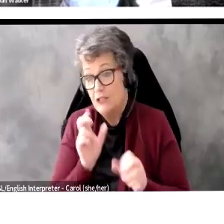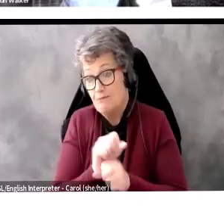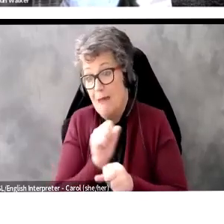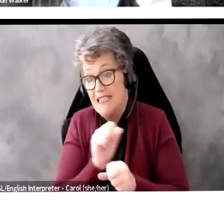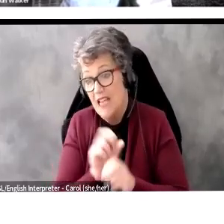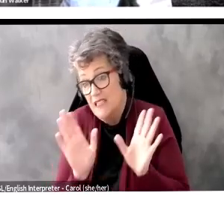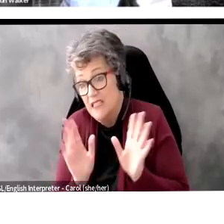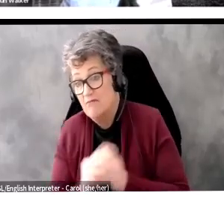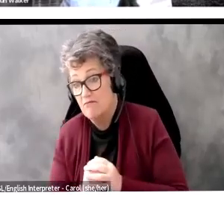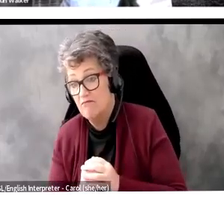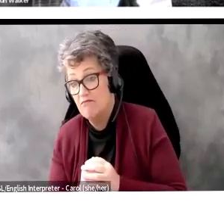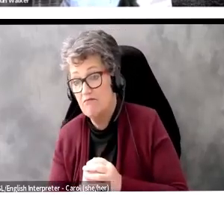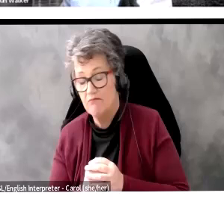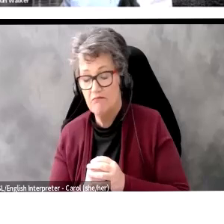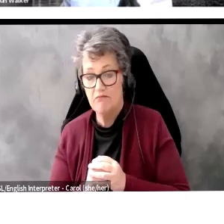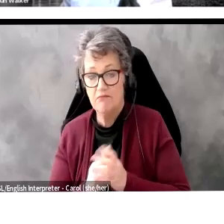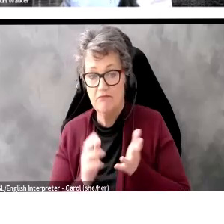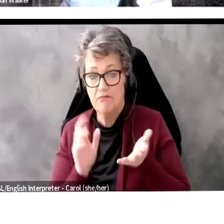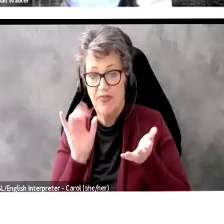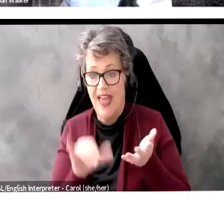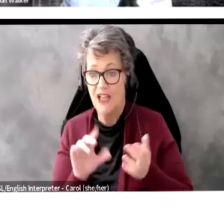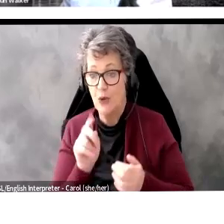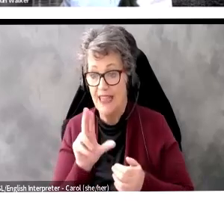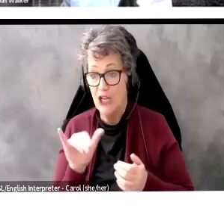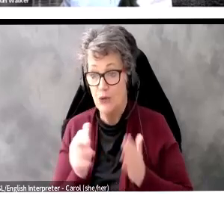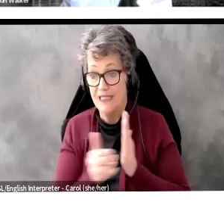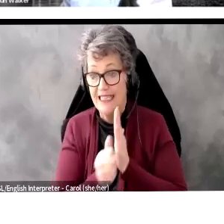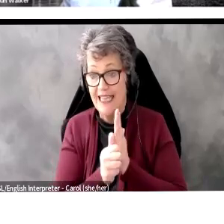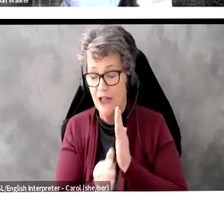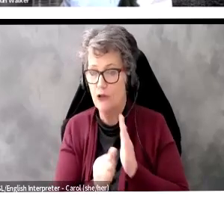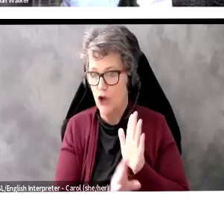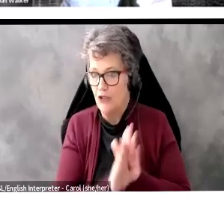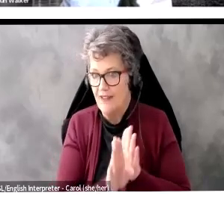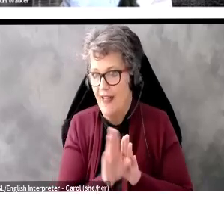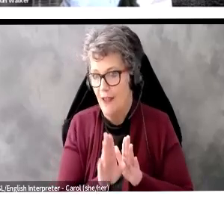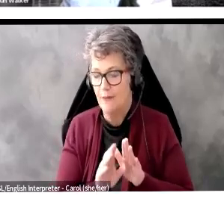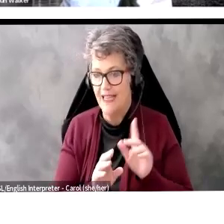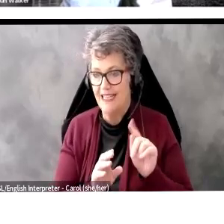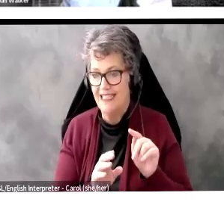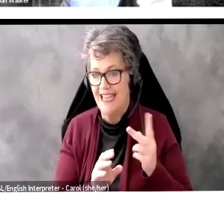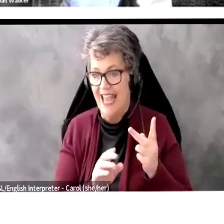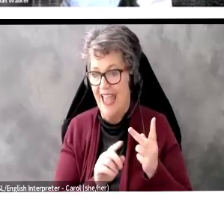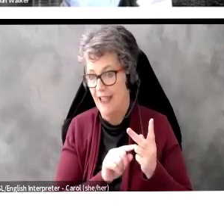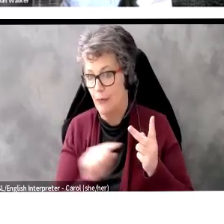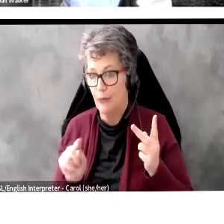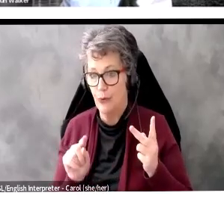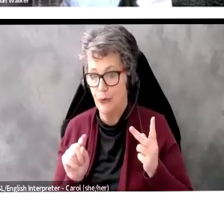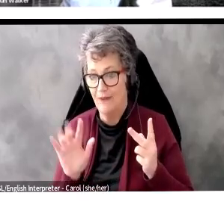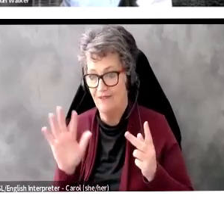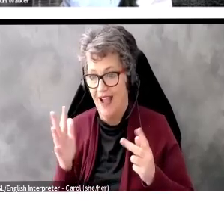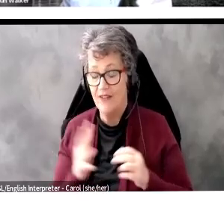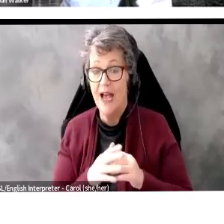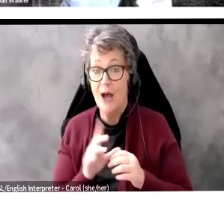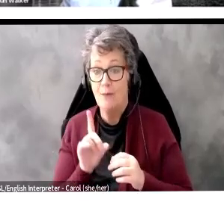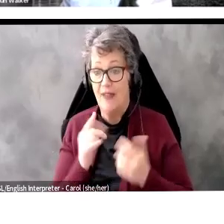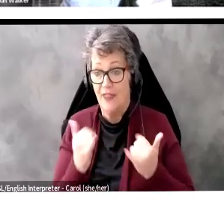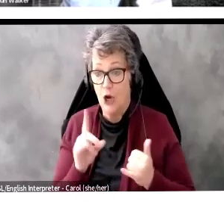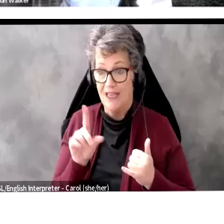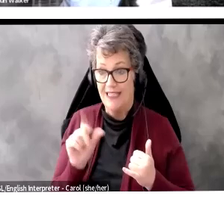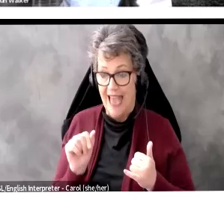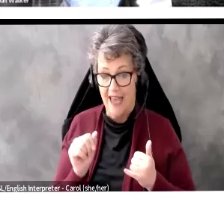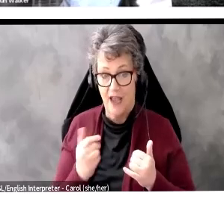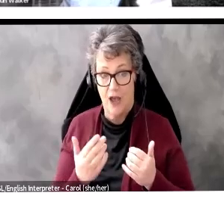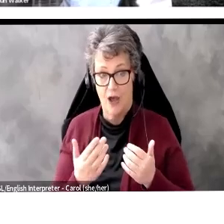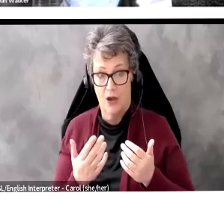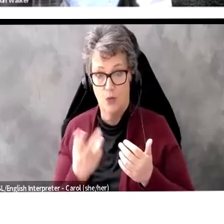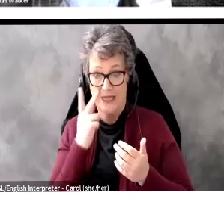sense. That's where literacy skills are ultimately developed. However, the current data that we see reflected in the